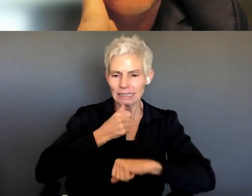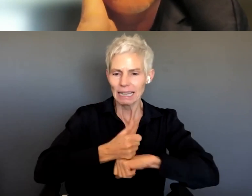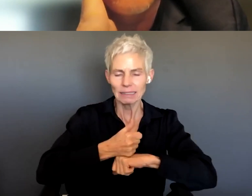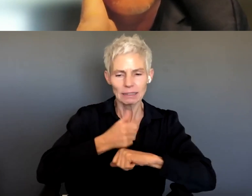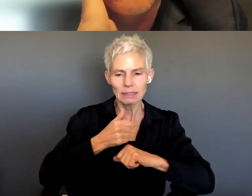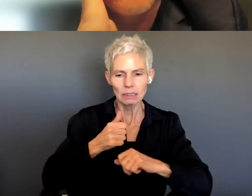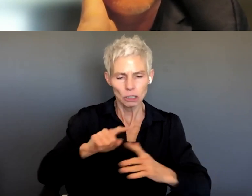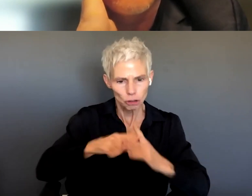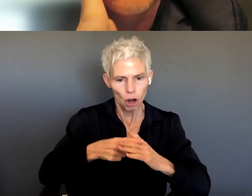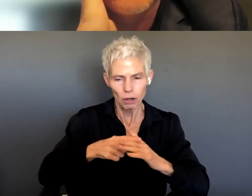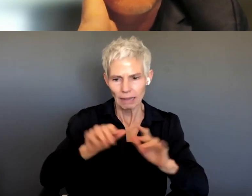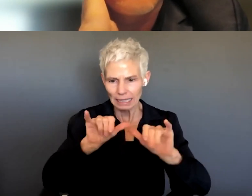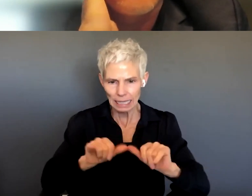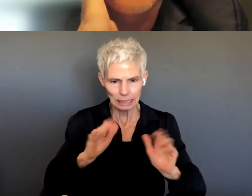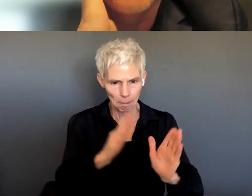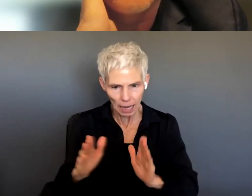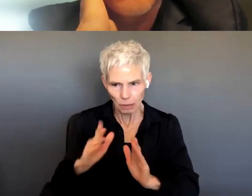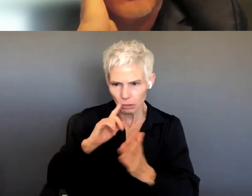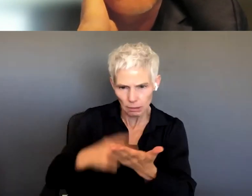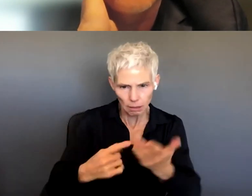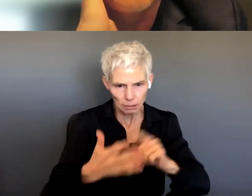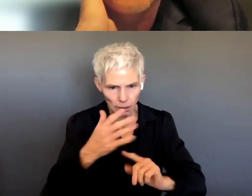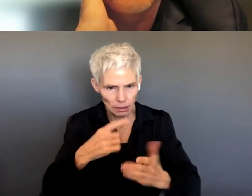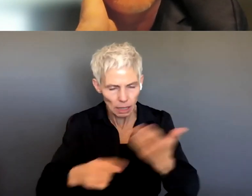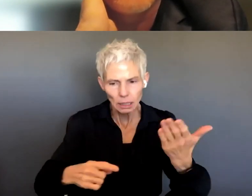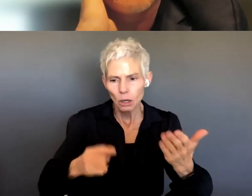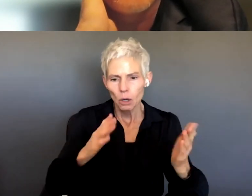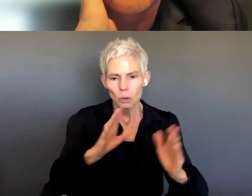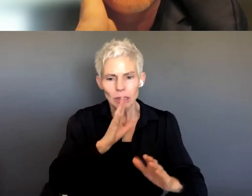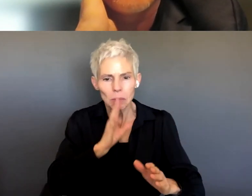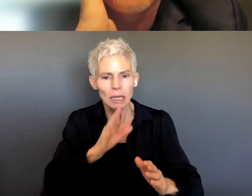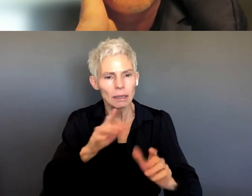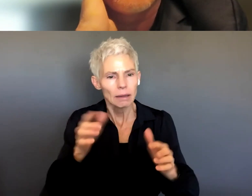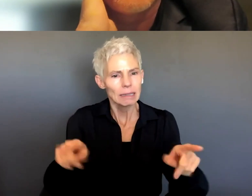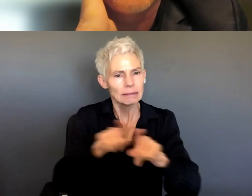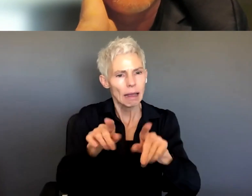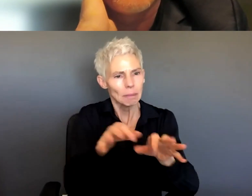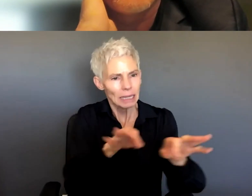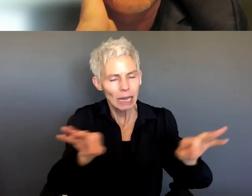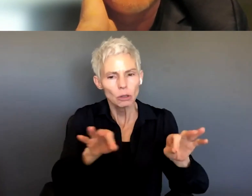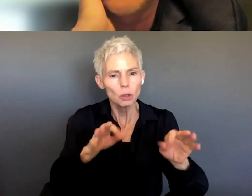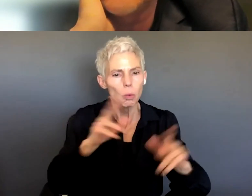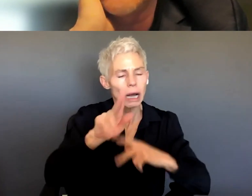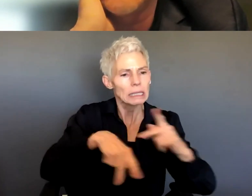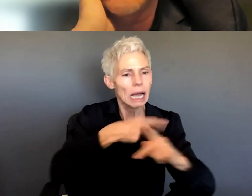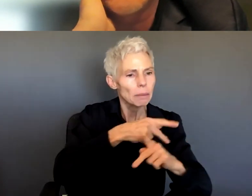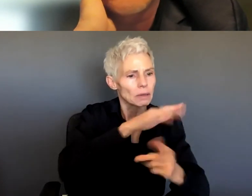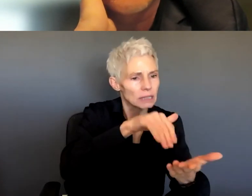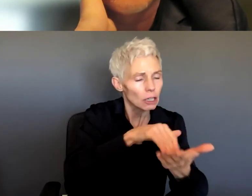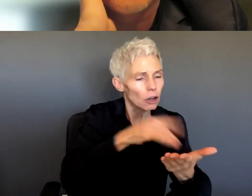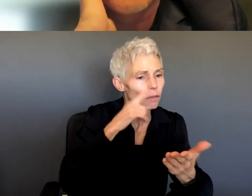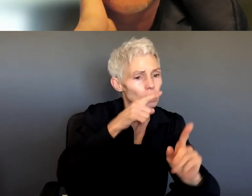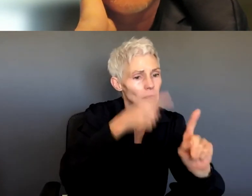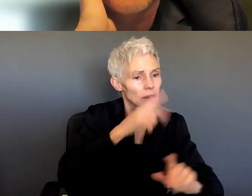where everyone's speaking the same language about, well, what types of facilities for what types of person. And importantly, then, well, okay, how are we going to reimburse